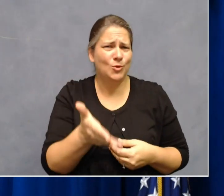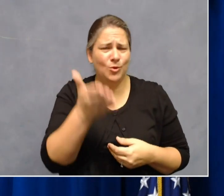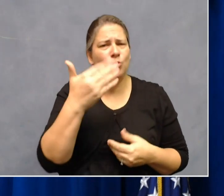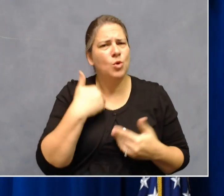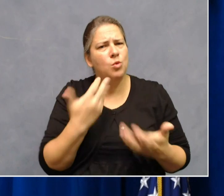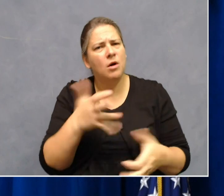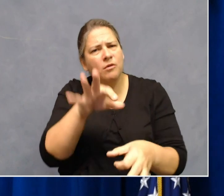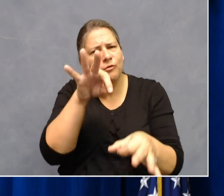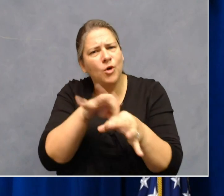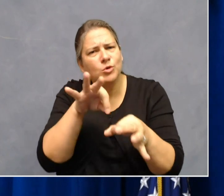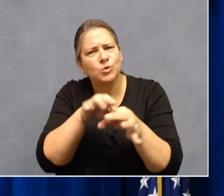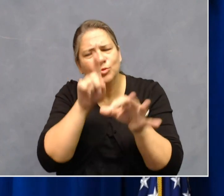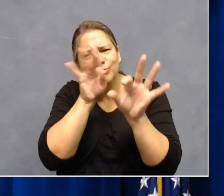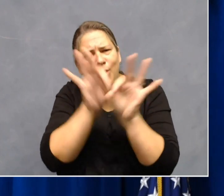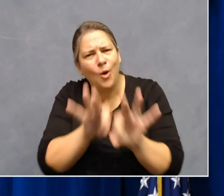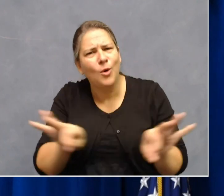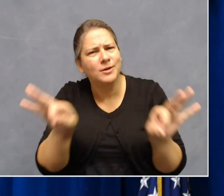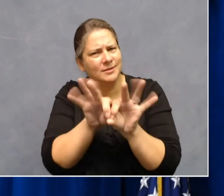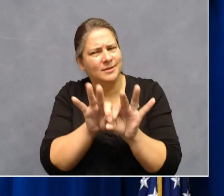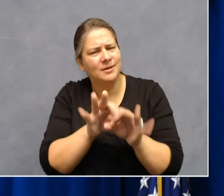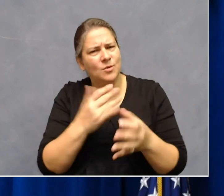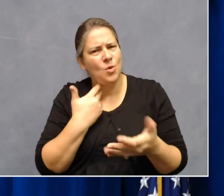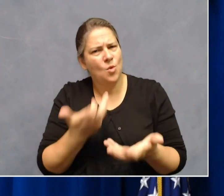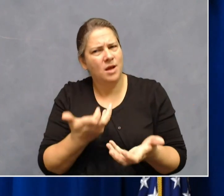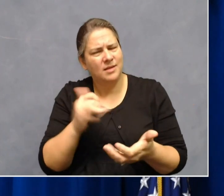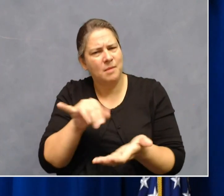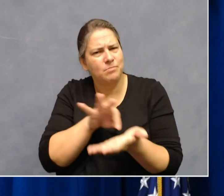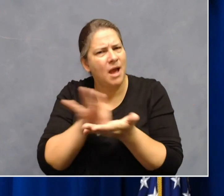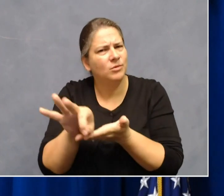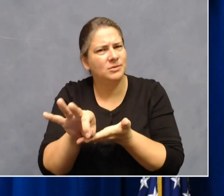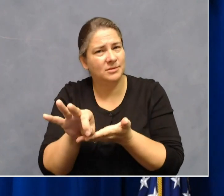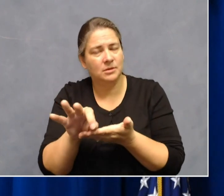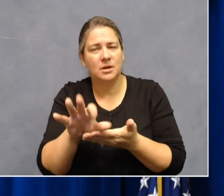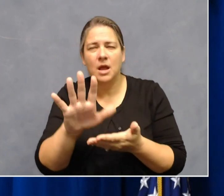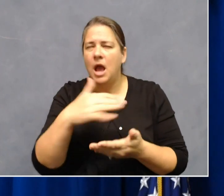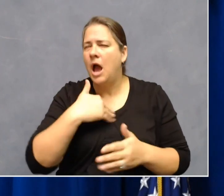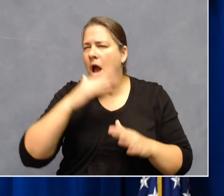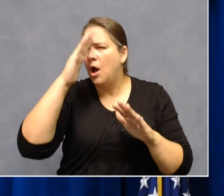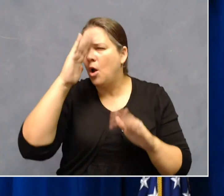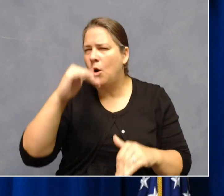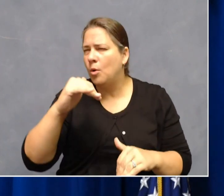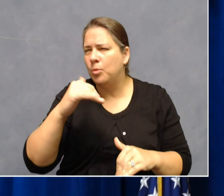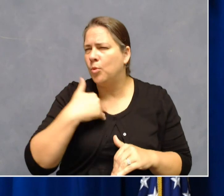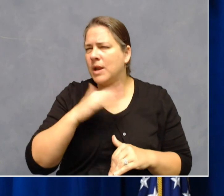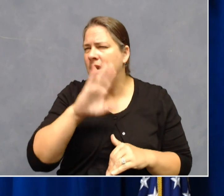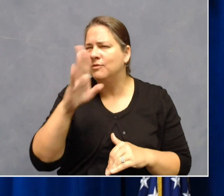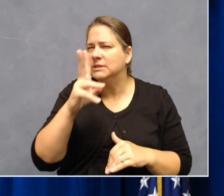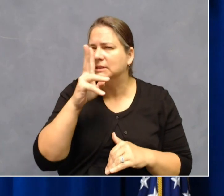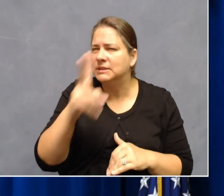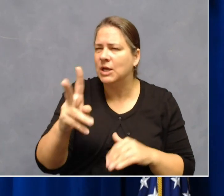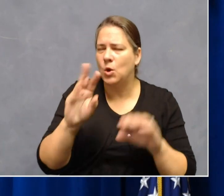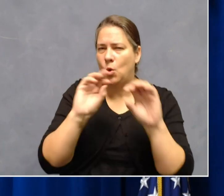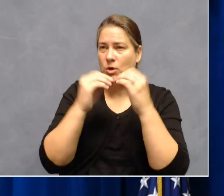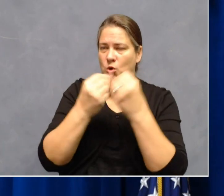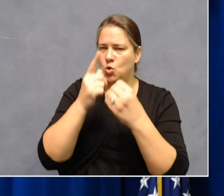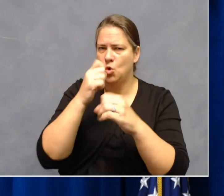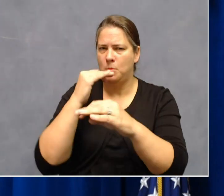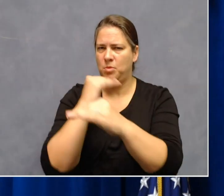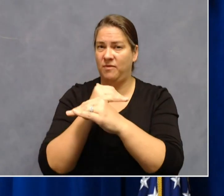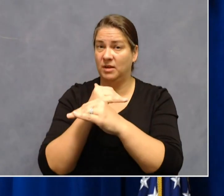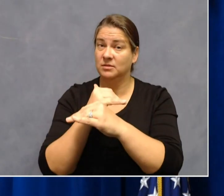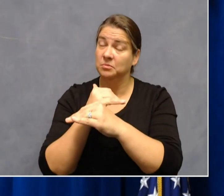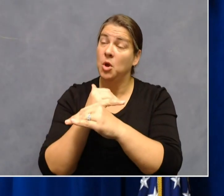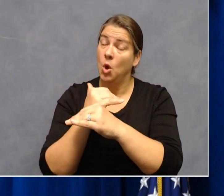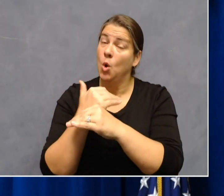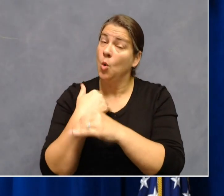And I hope that we never see an organization that tries to prevent that. We've certainly seen some that try to trick people out of